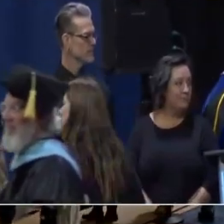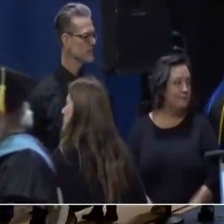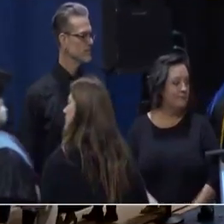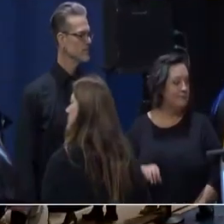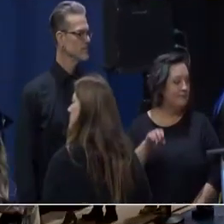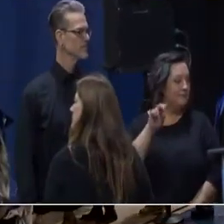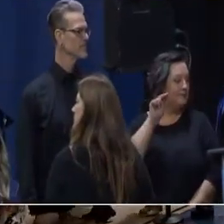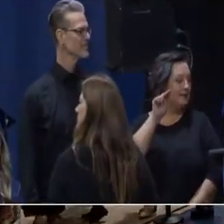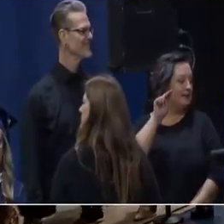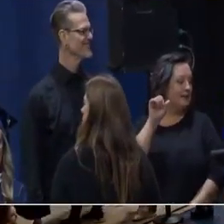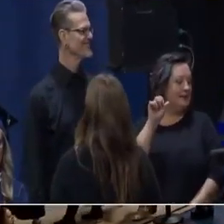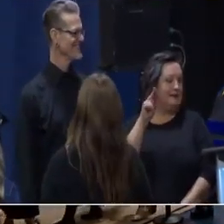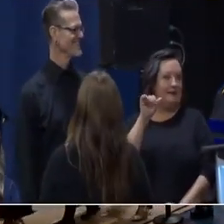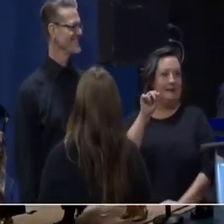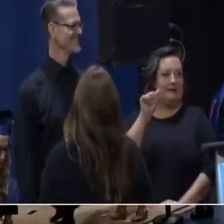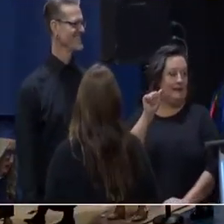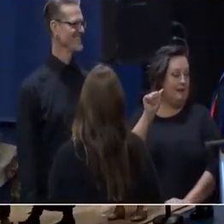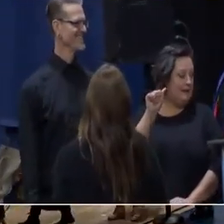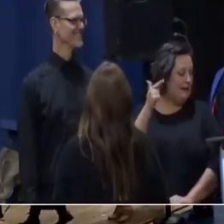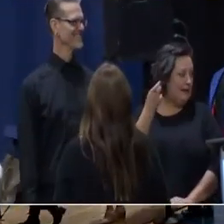Nina Endler.